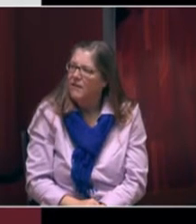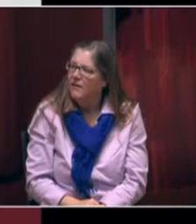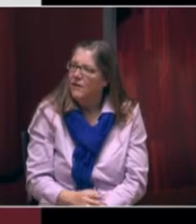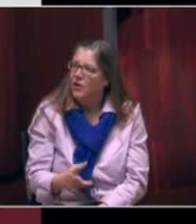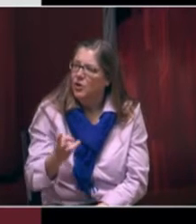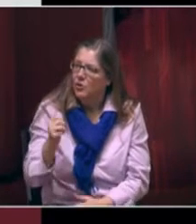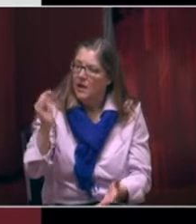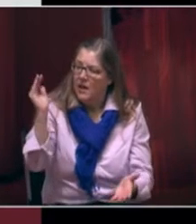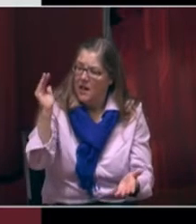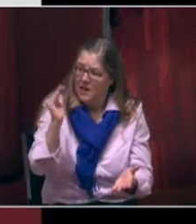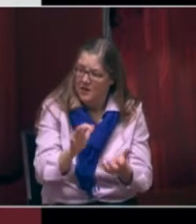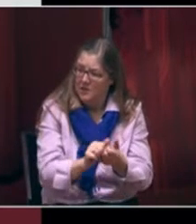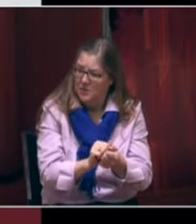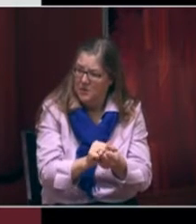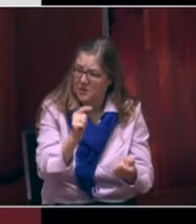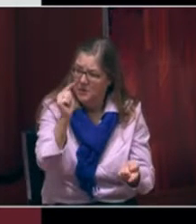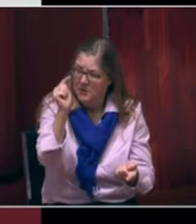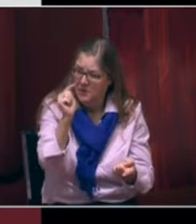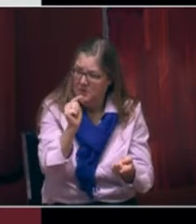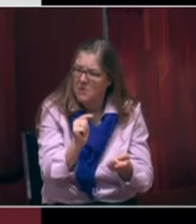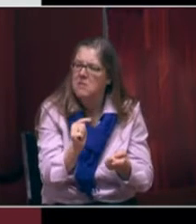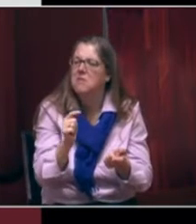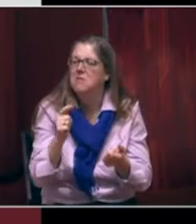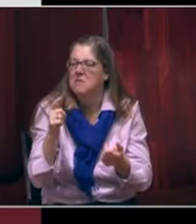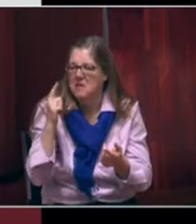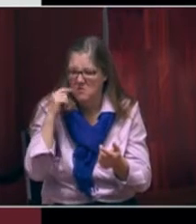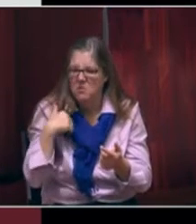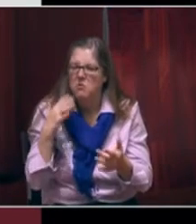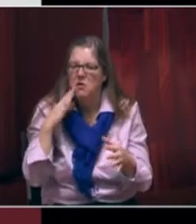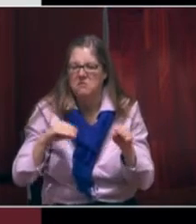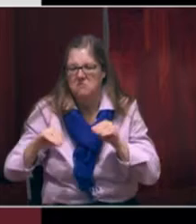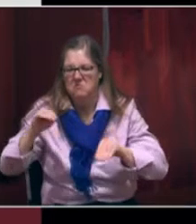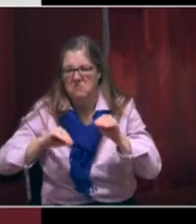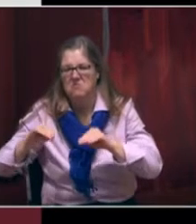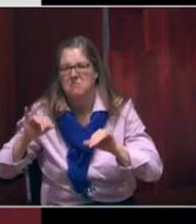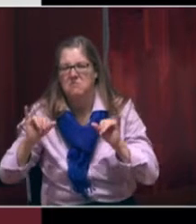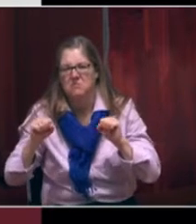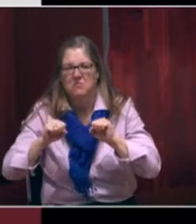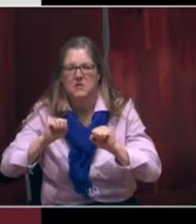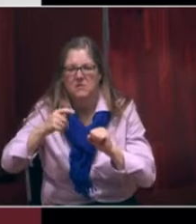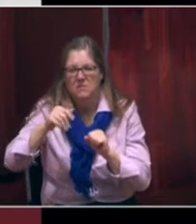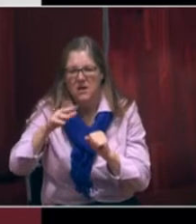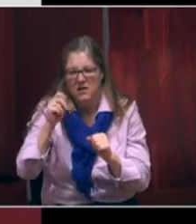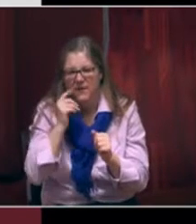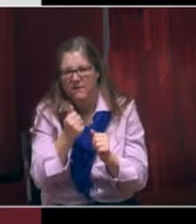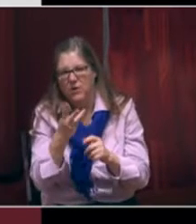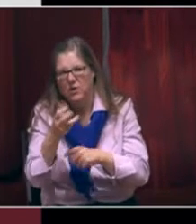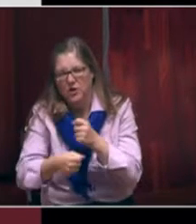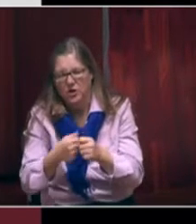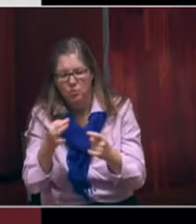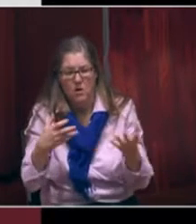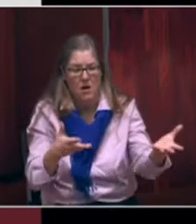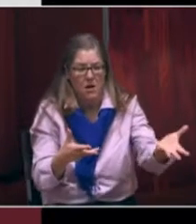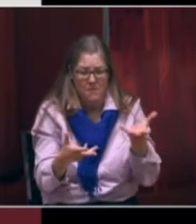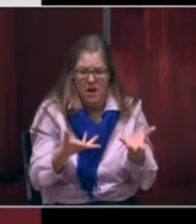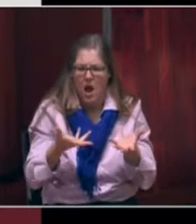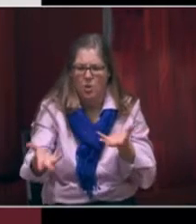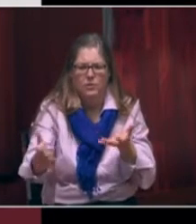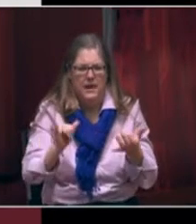we think we're going to be in about an even state for a few years, but with about as much coming in as going out.